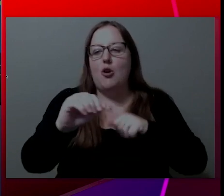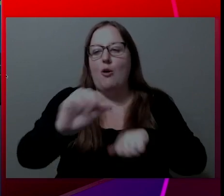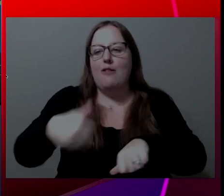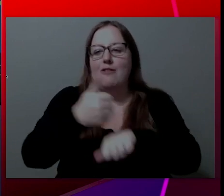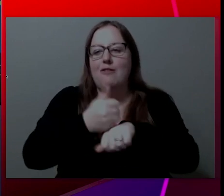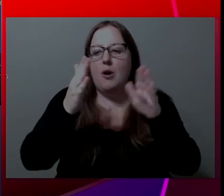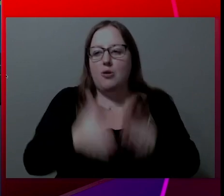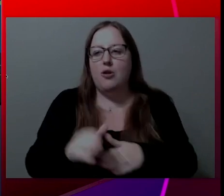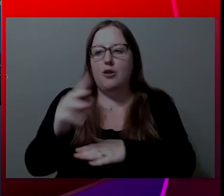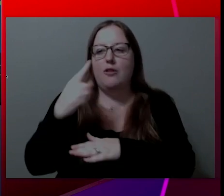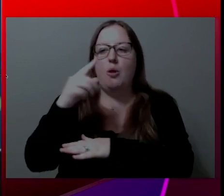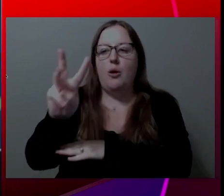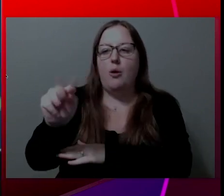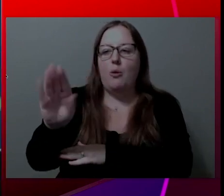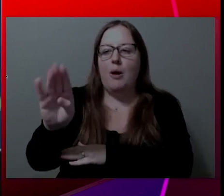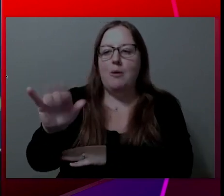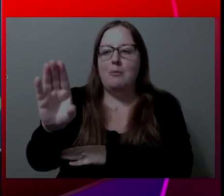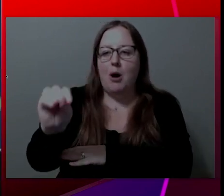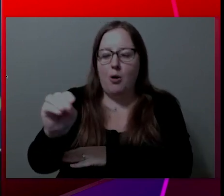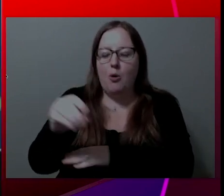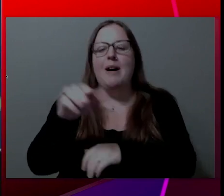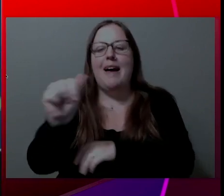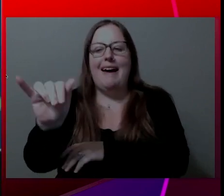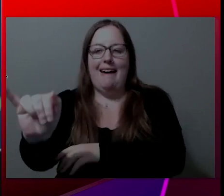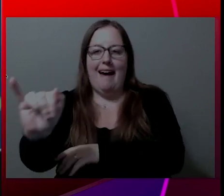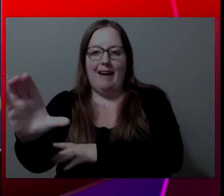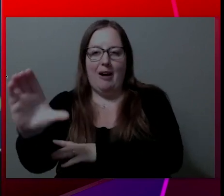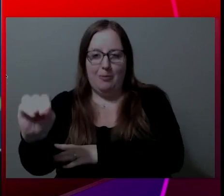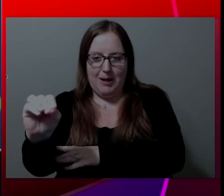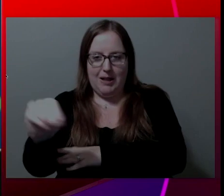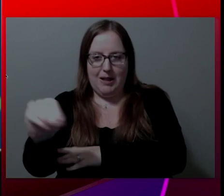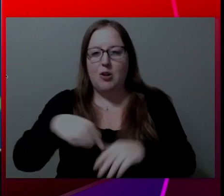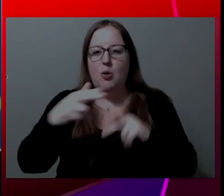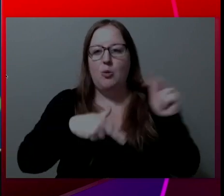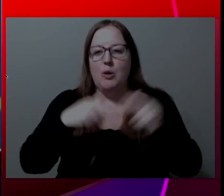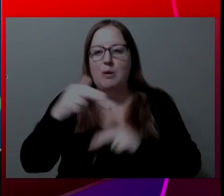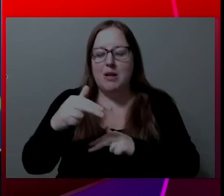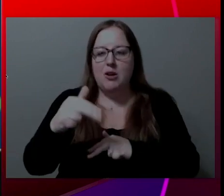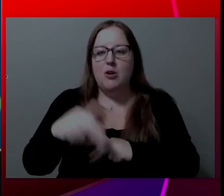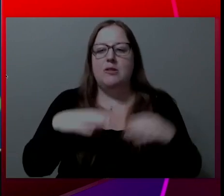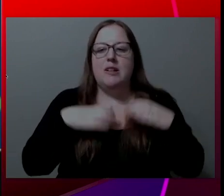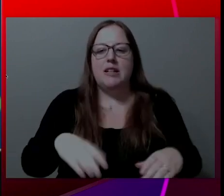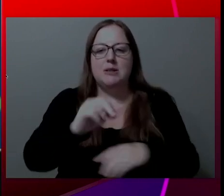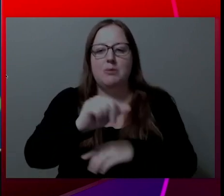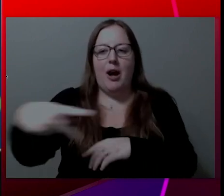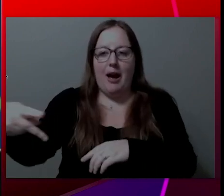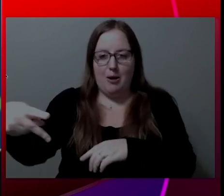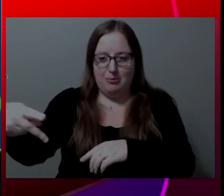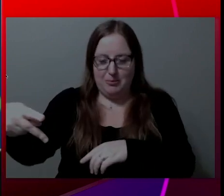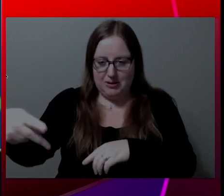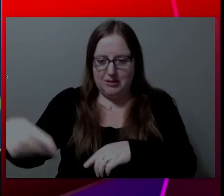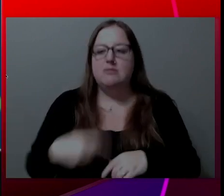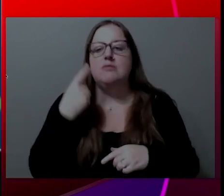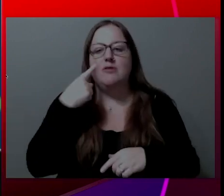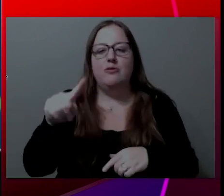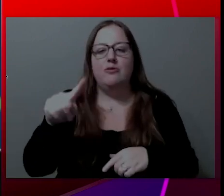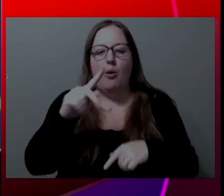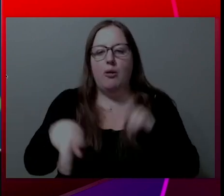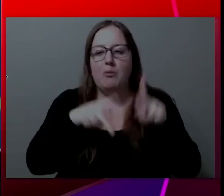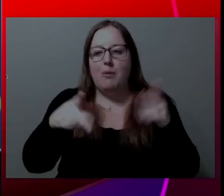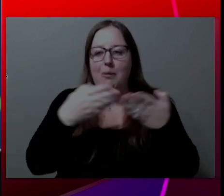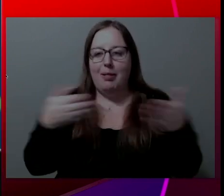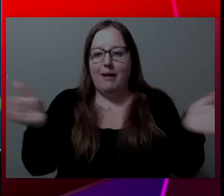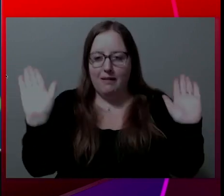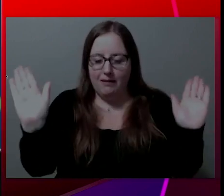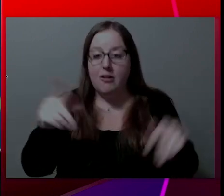WOMBO. We're an AI company. We build consumer apps for the masses. The reason we started this